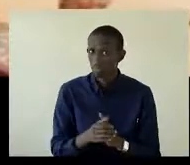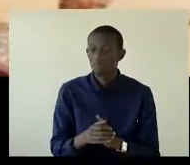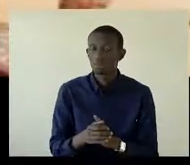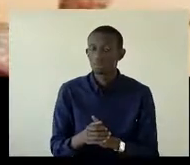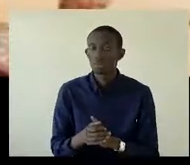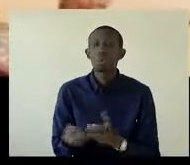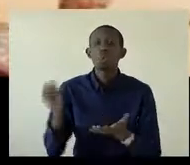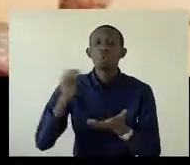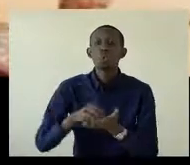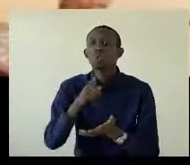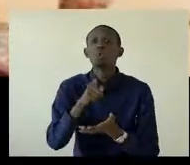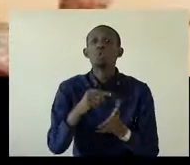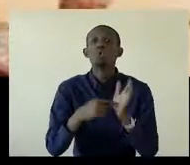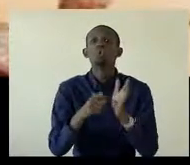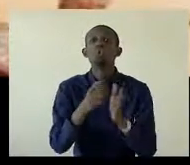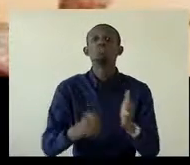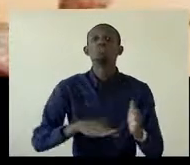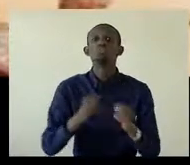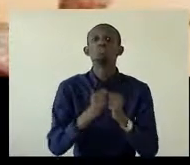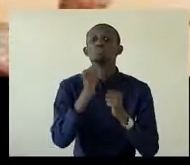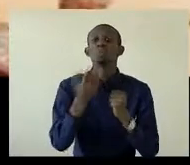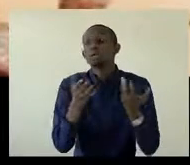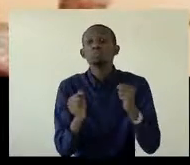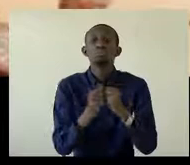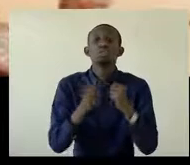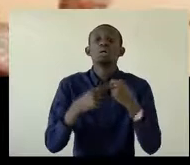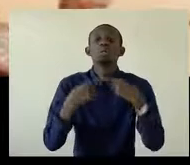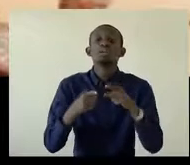planted a tree in your life. You're 15, you're 16.